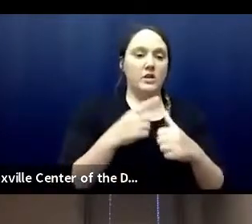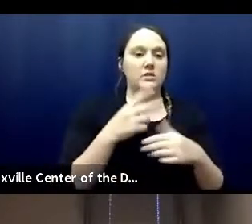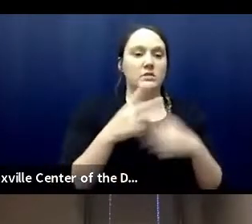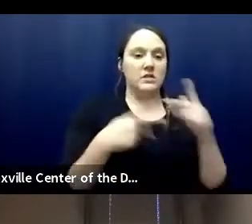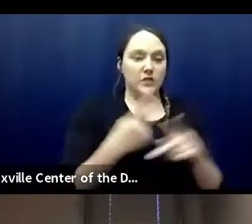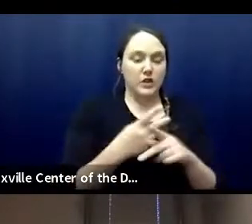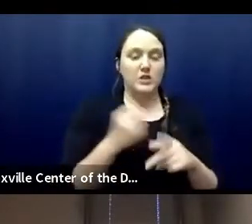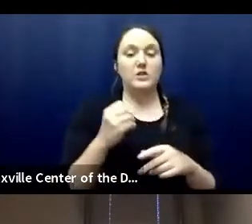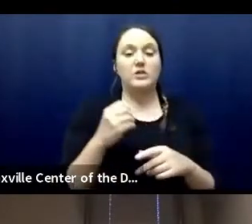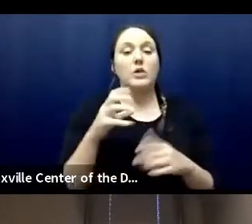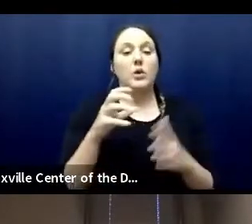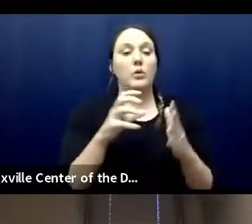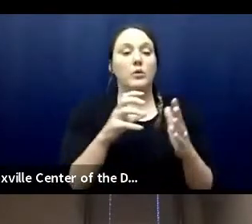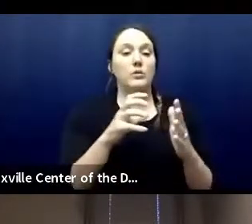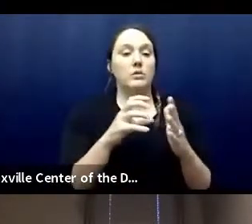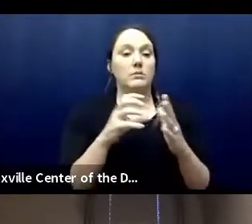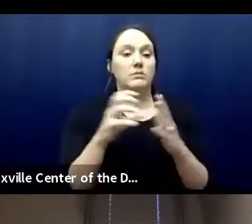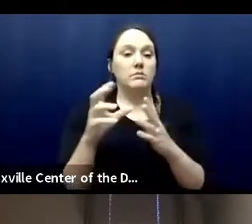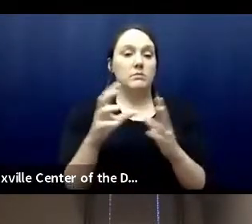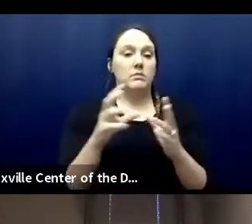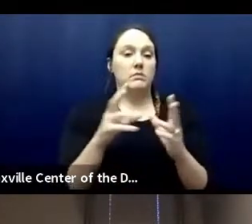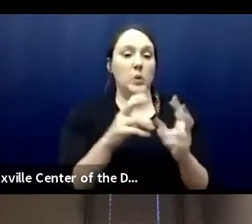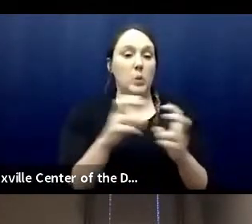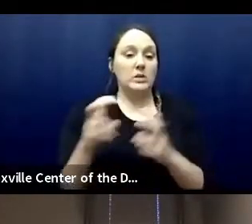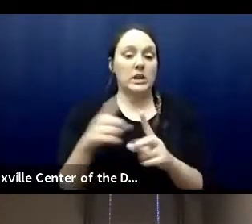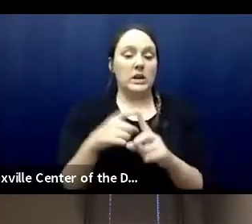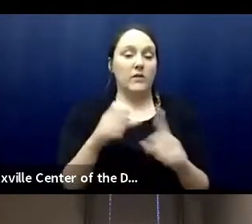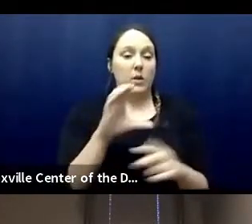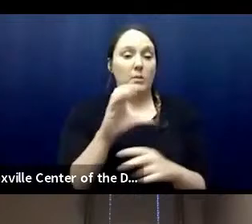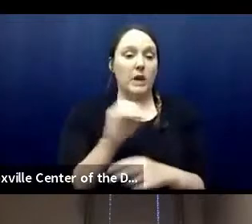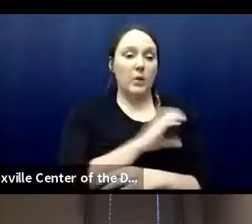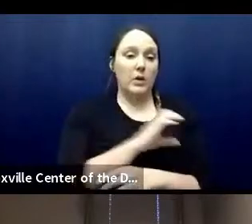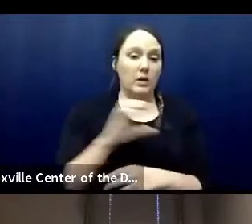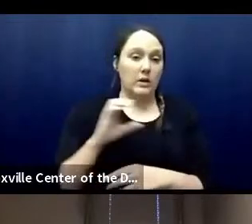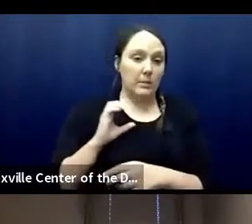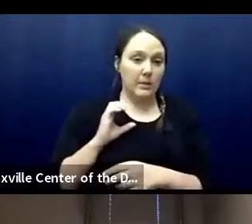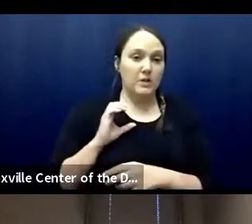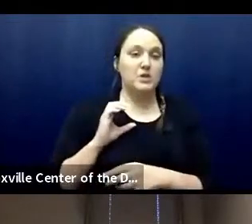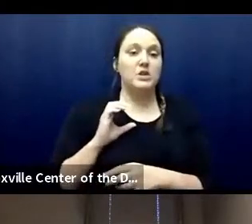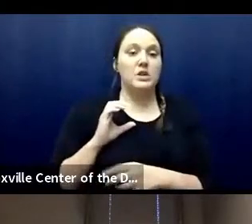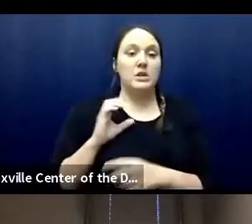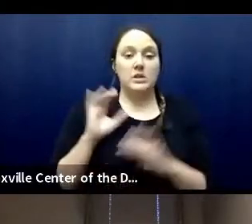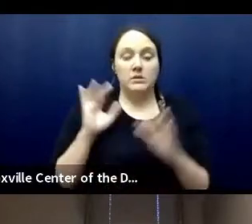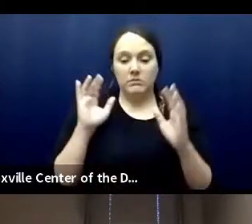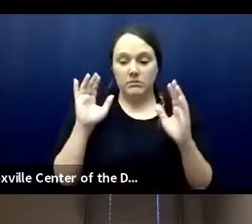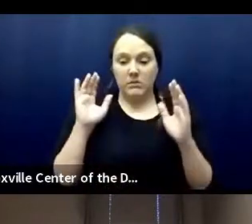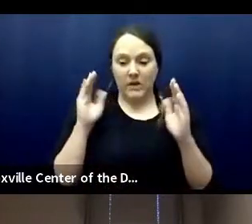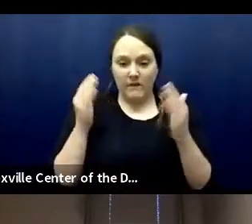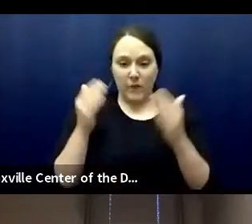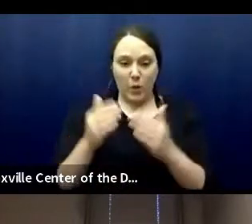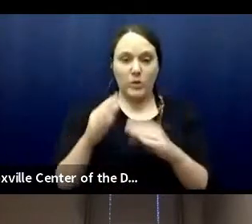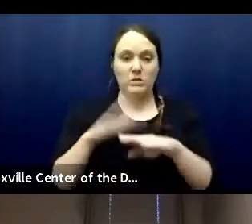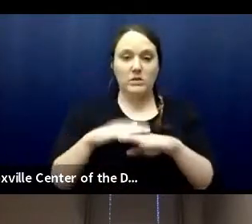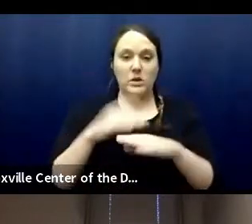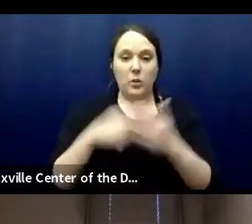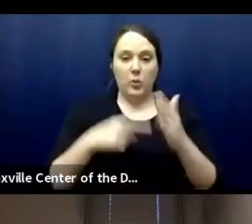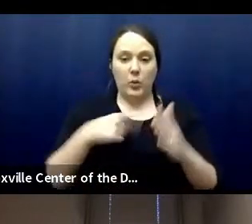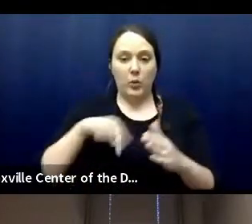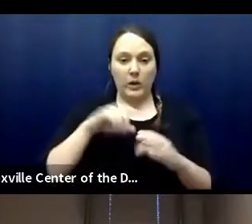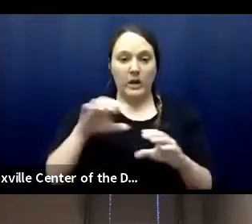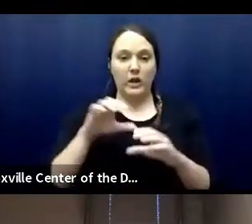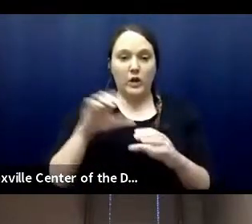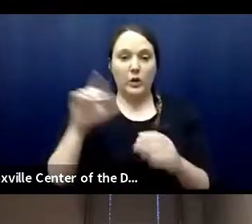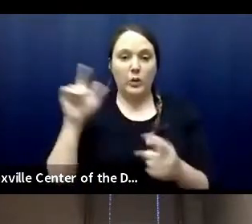taken basically from the county commission, honed down to what we do, minimized, and